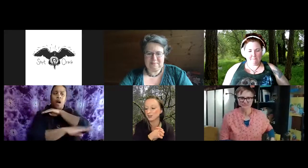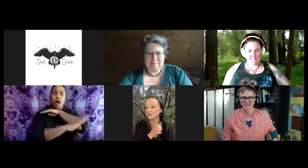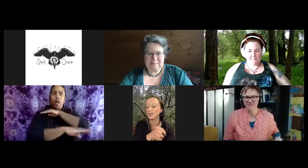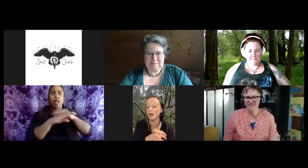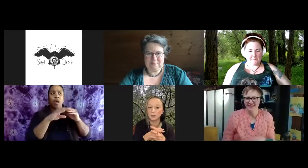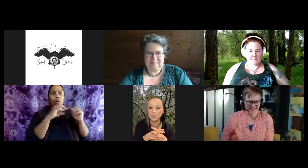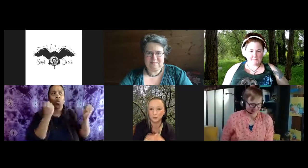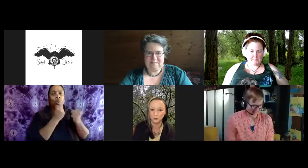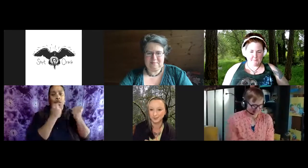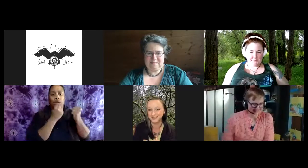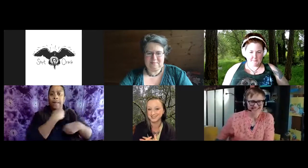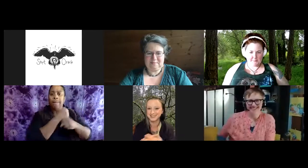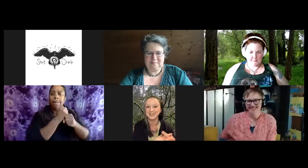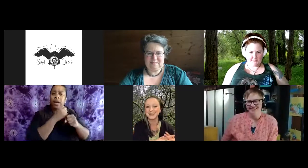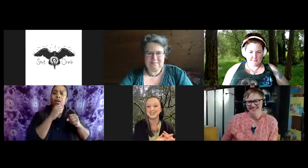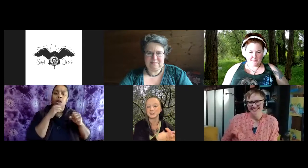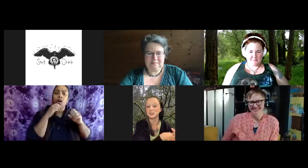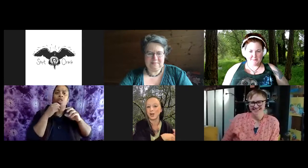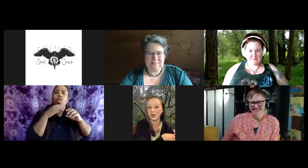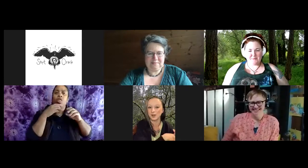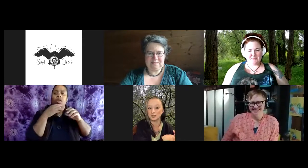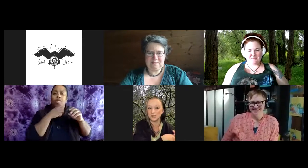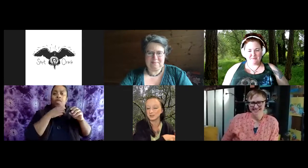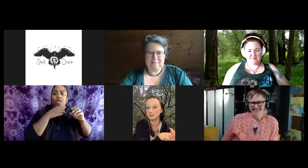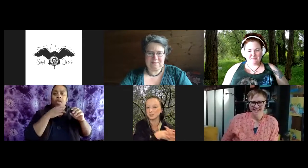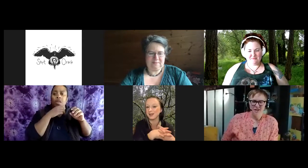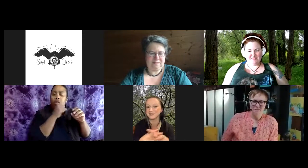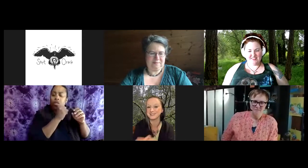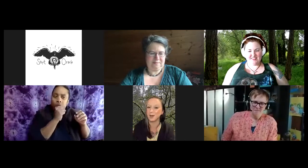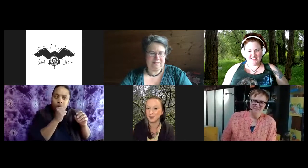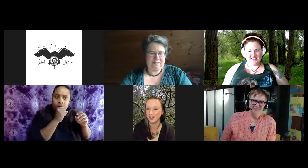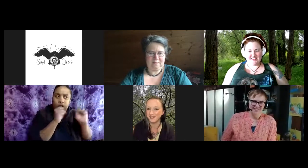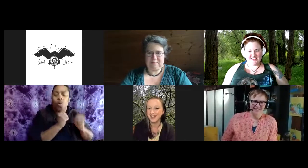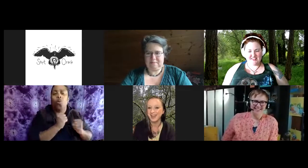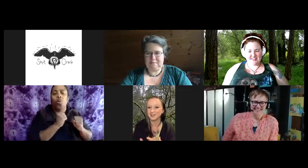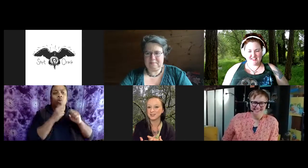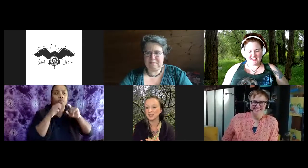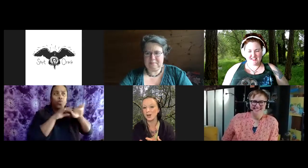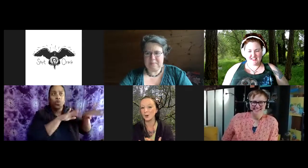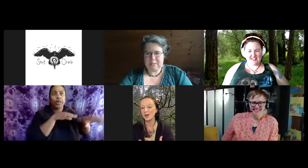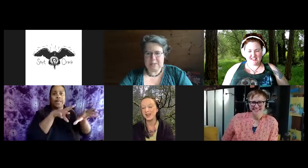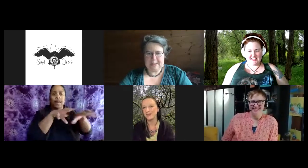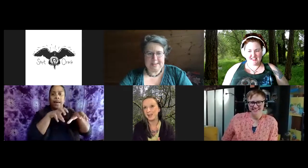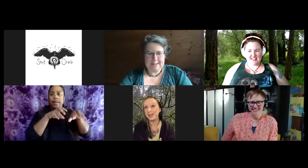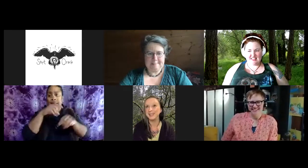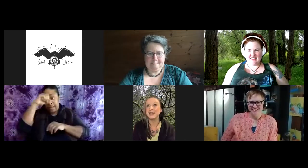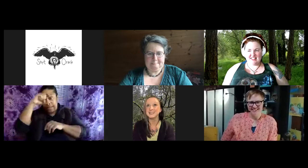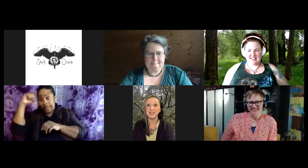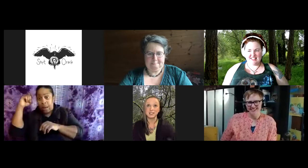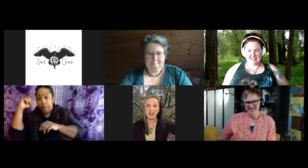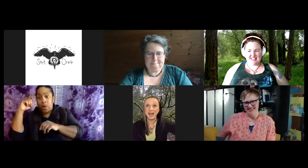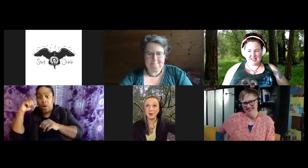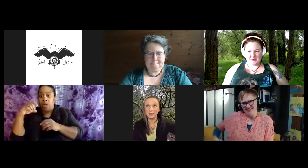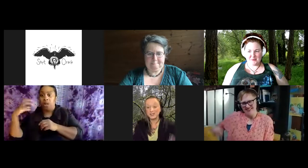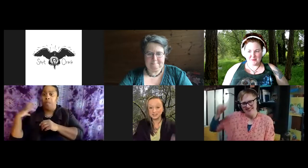but the summer court is in charge of spring and summer. And so they